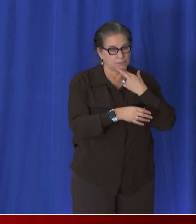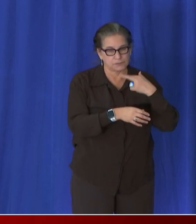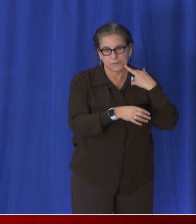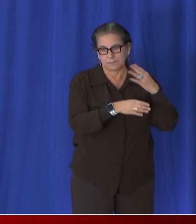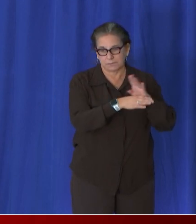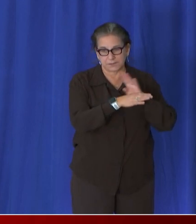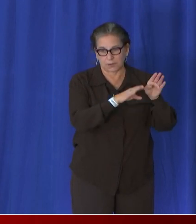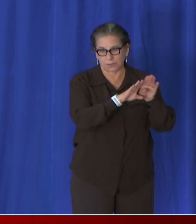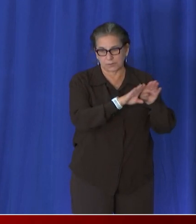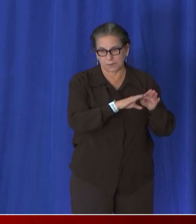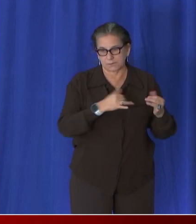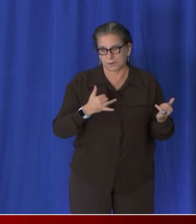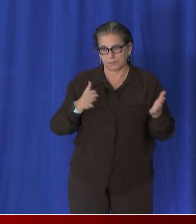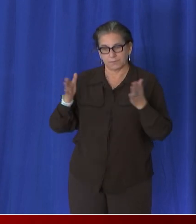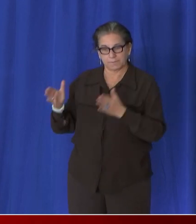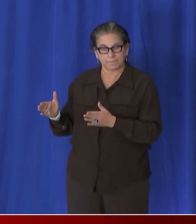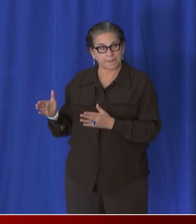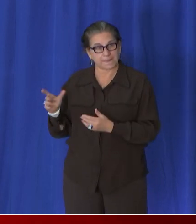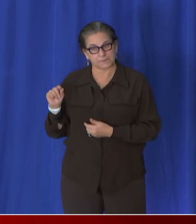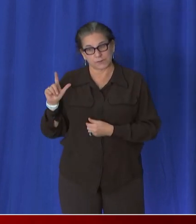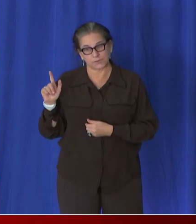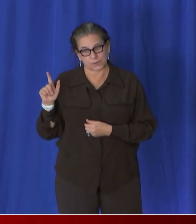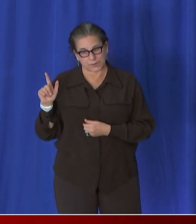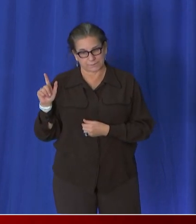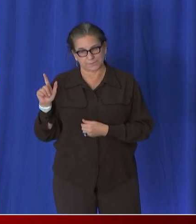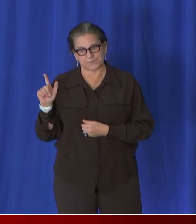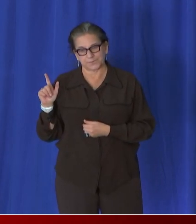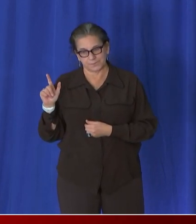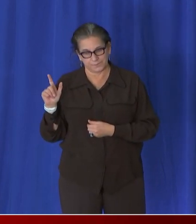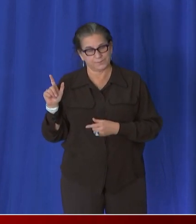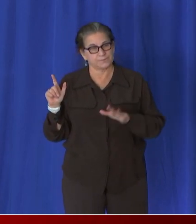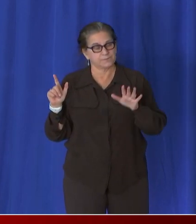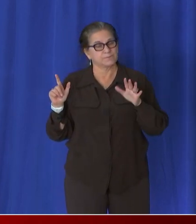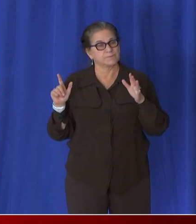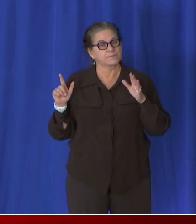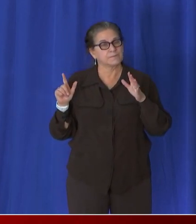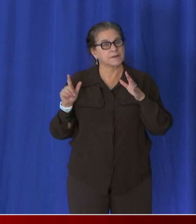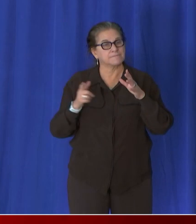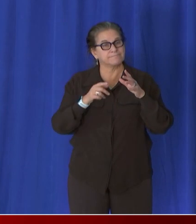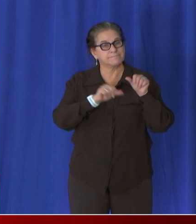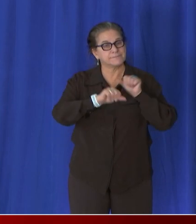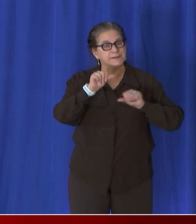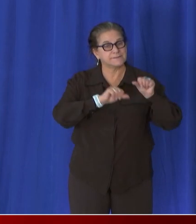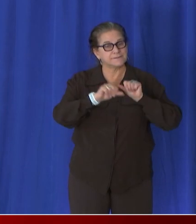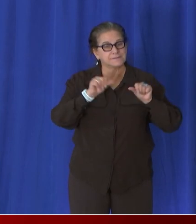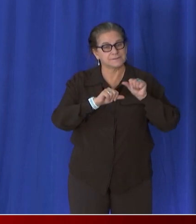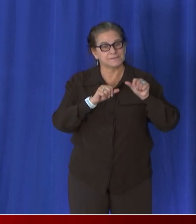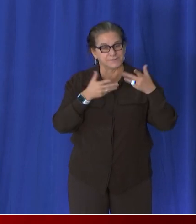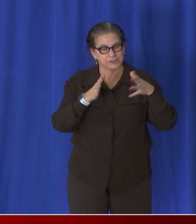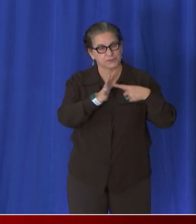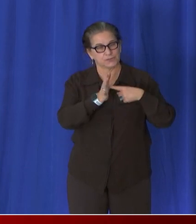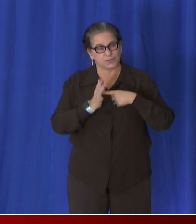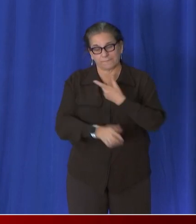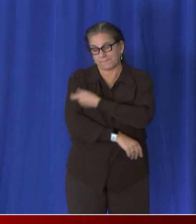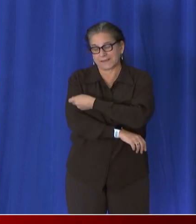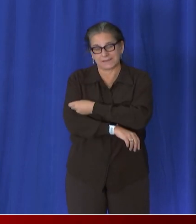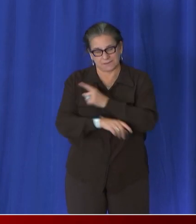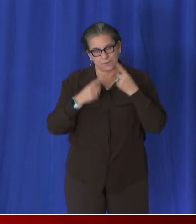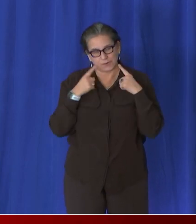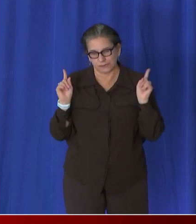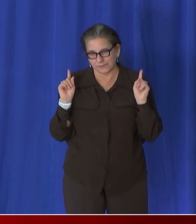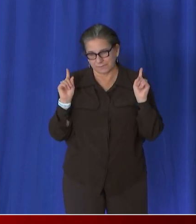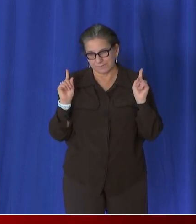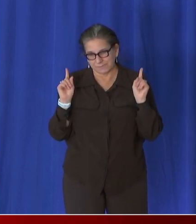data. The vaccines are working, and they're working well to keep people out of the hospital and to keep people from dying